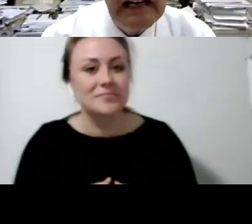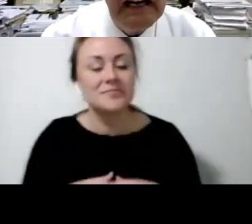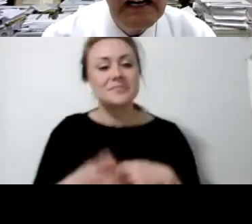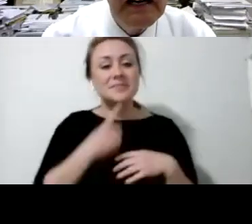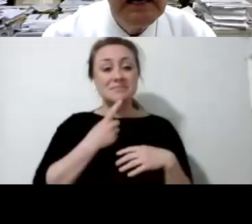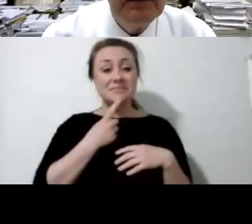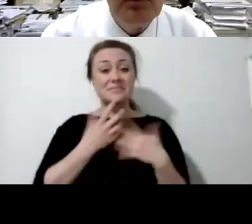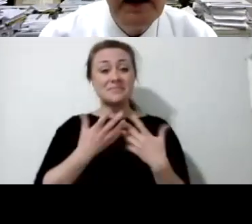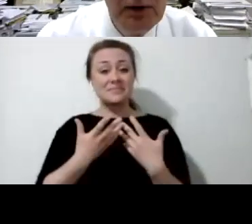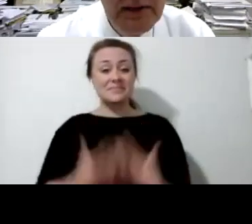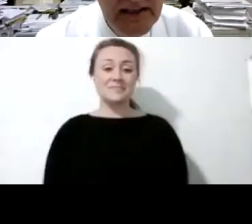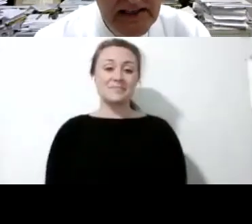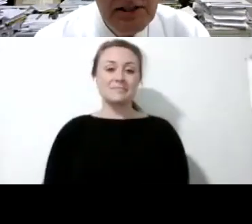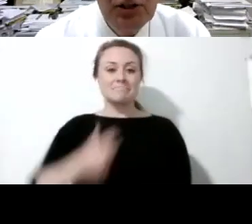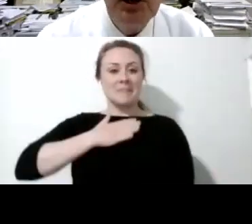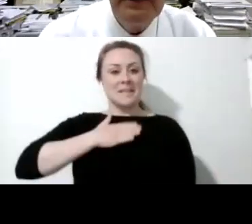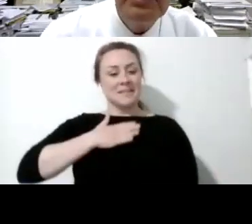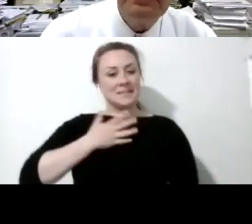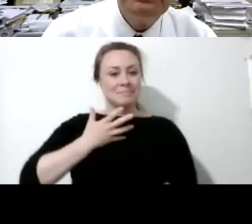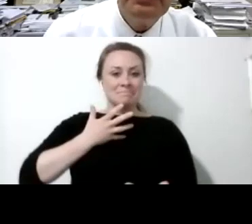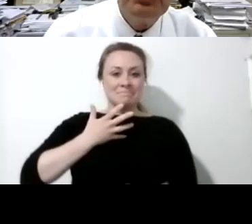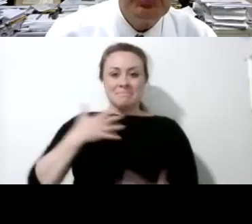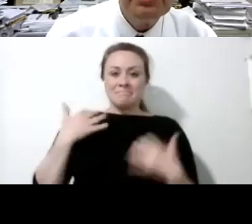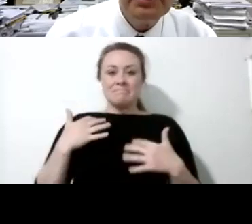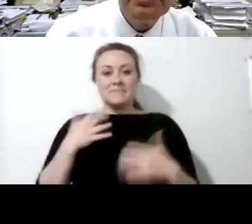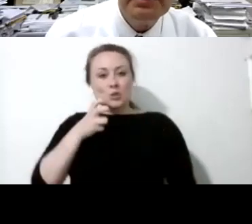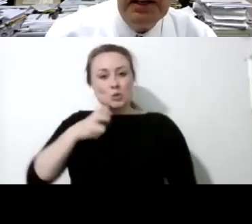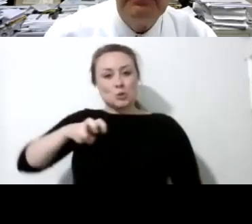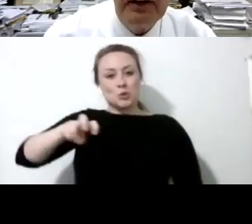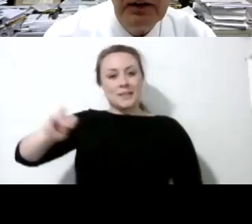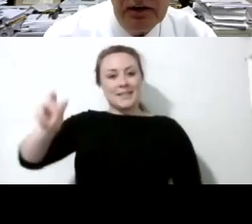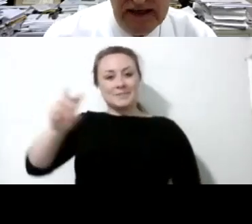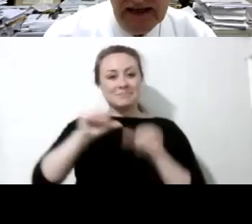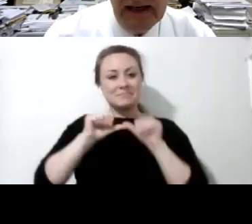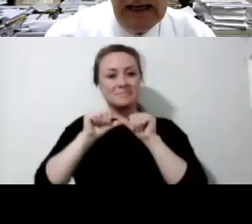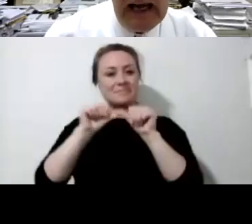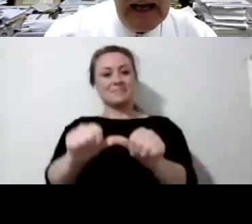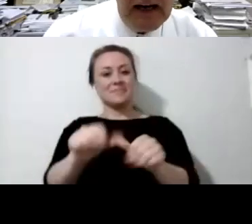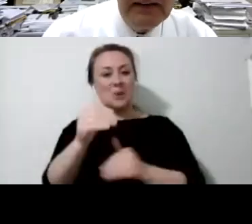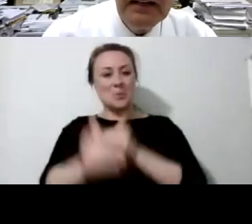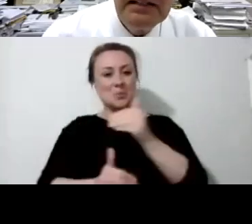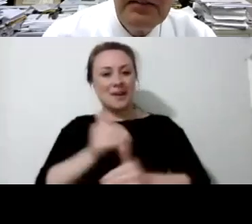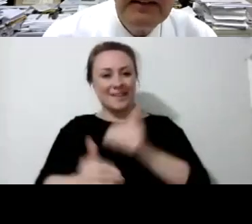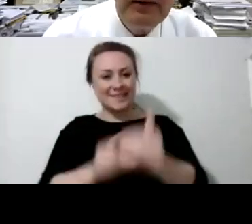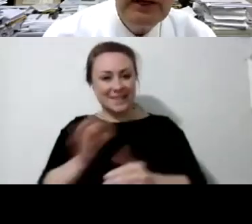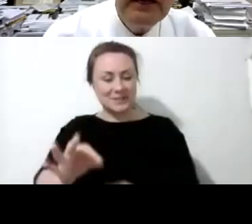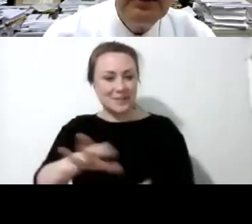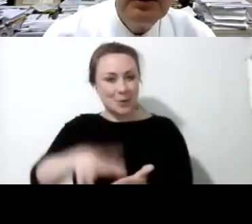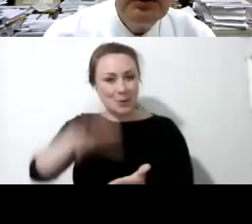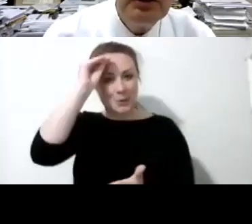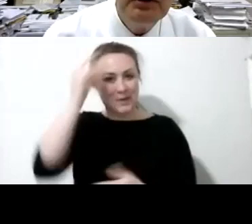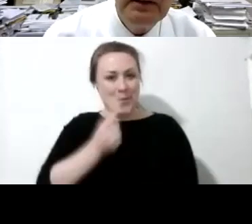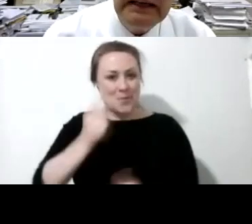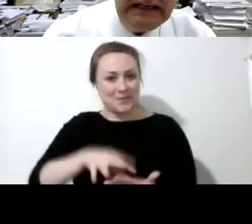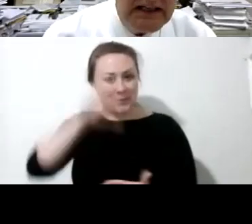say, for my own, it's a journey, it's a continual process of learning. And I think it's a thing that we need